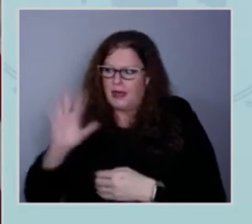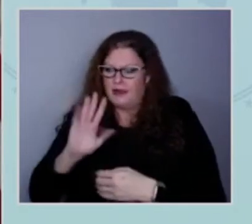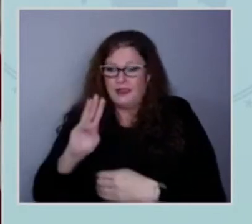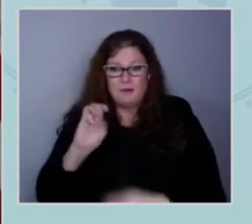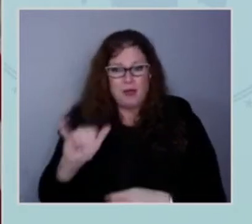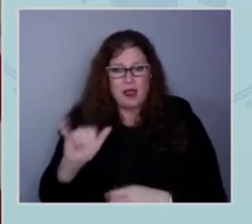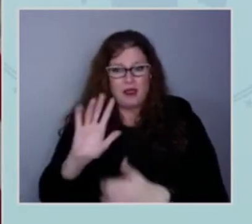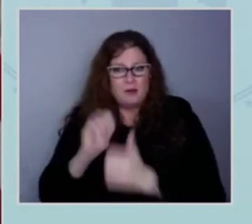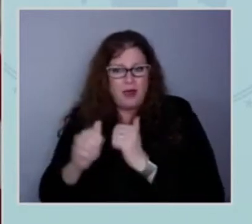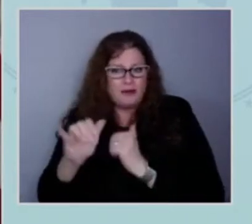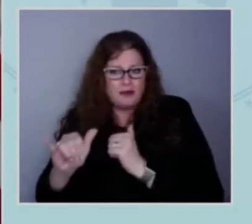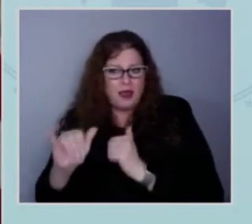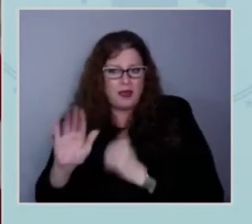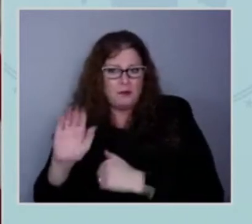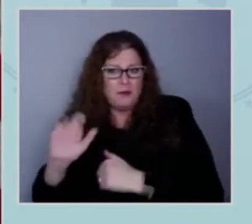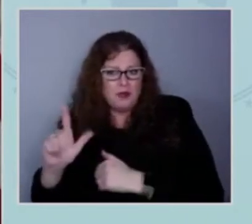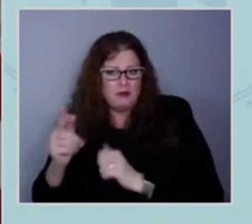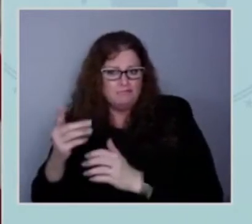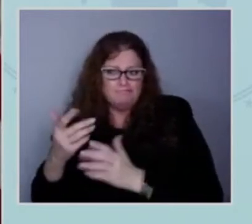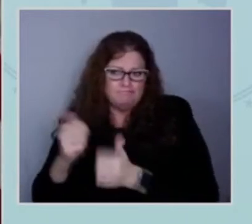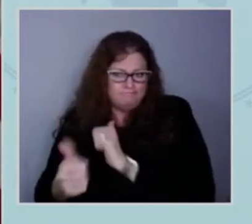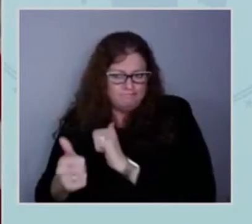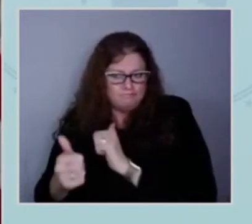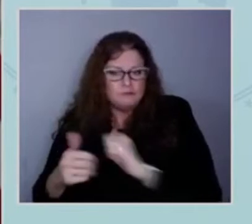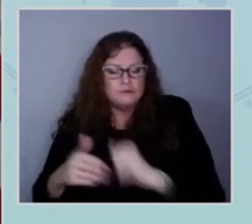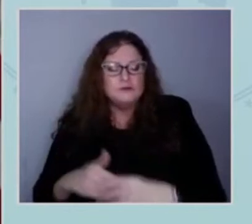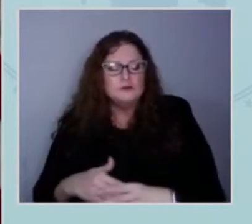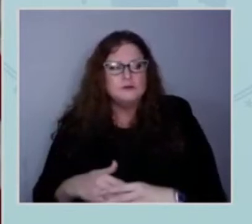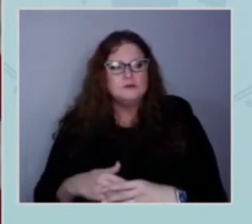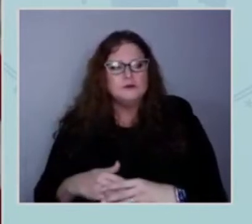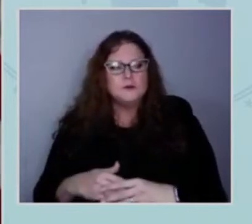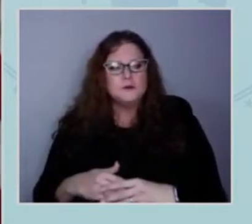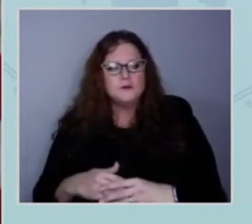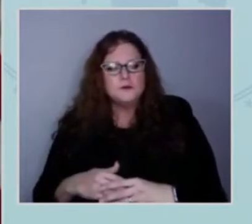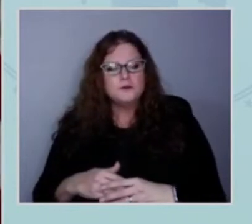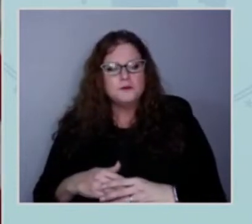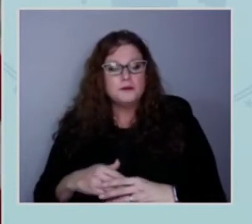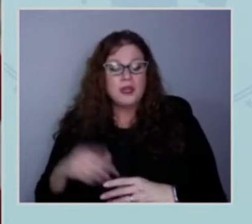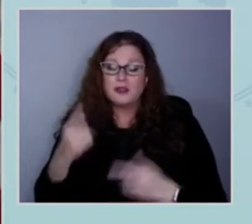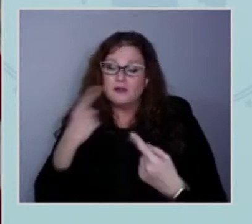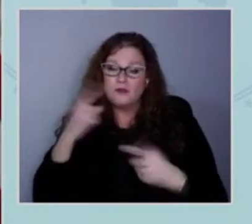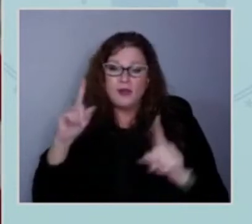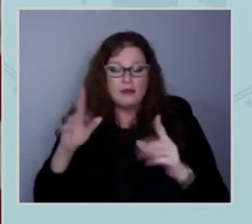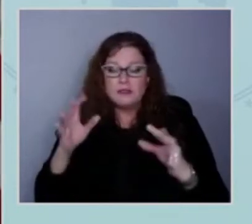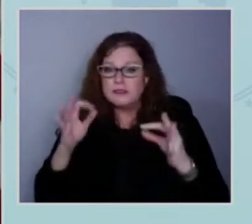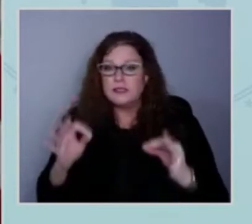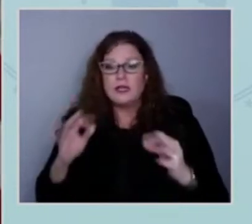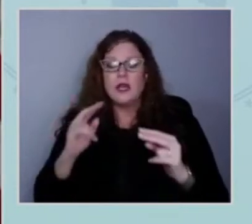the new bill that they passed, back in May they passed it.